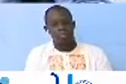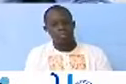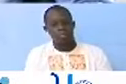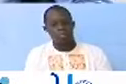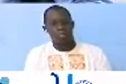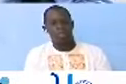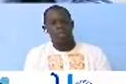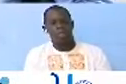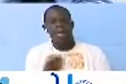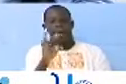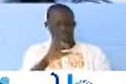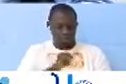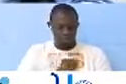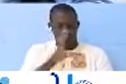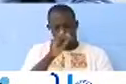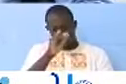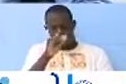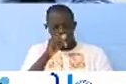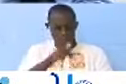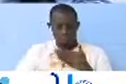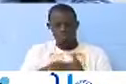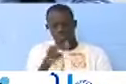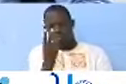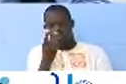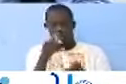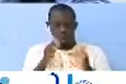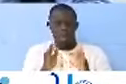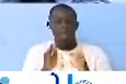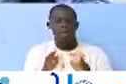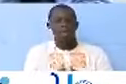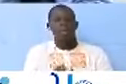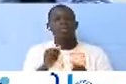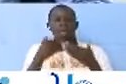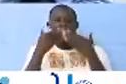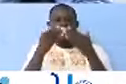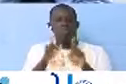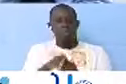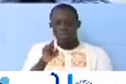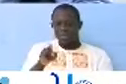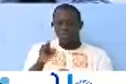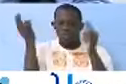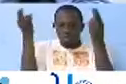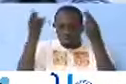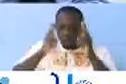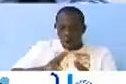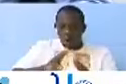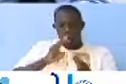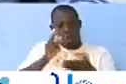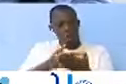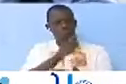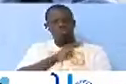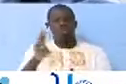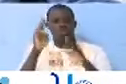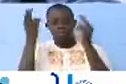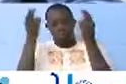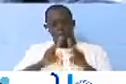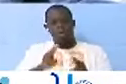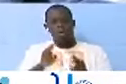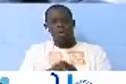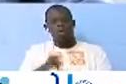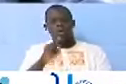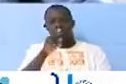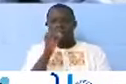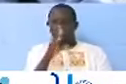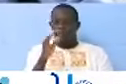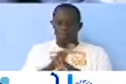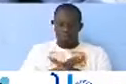we talk in two ways. Can you tell me whether that was unlawful or whether it was lawful? The fact that you said he had been